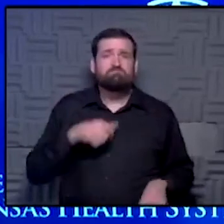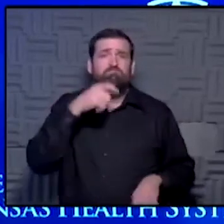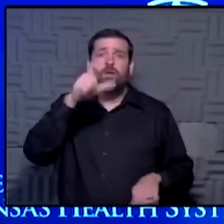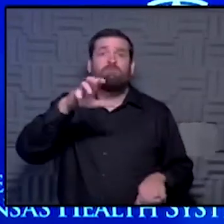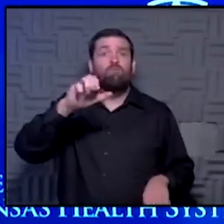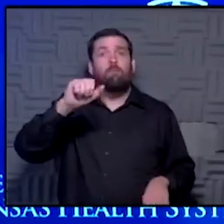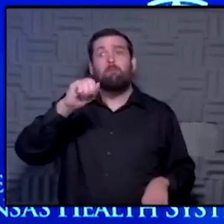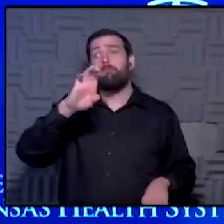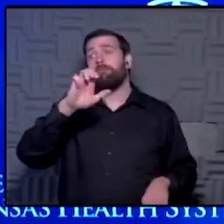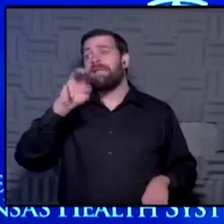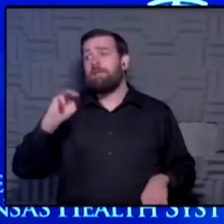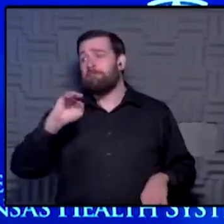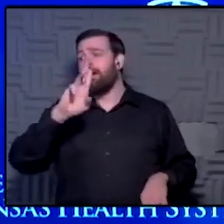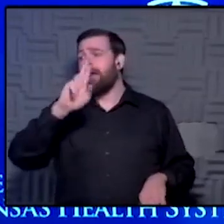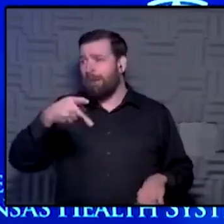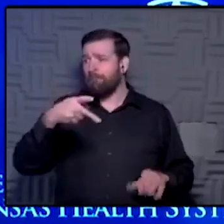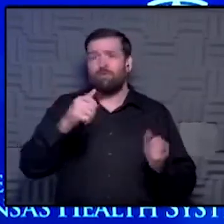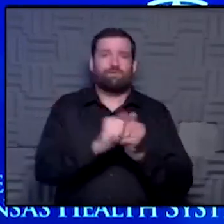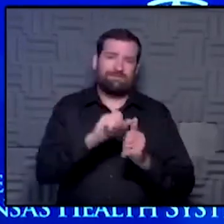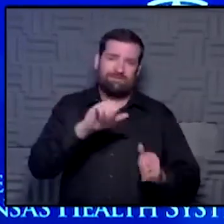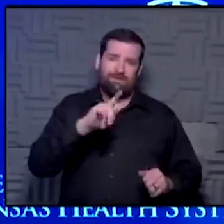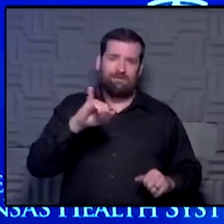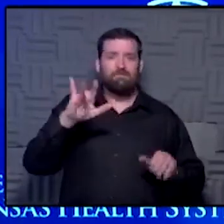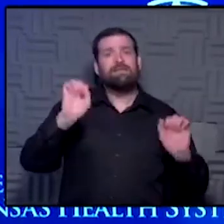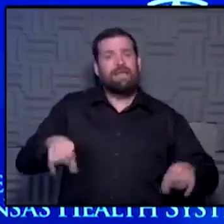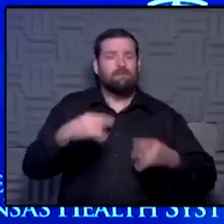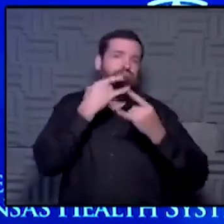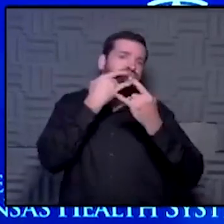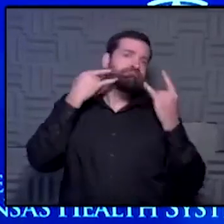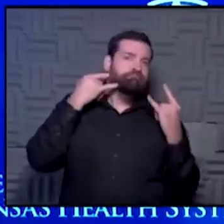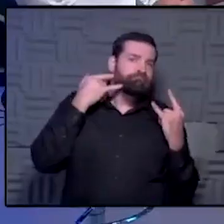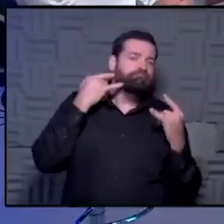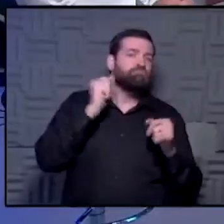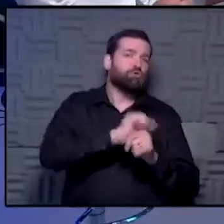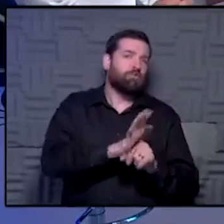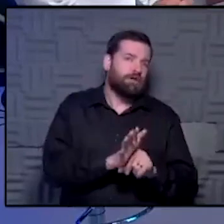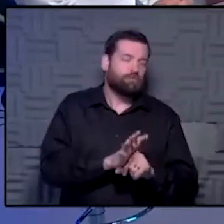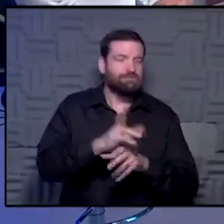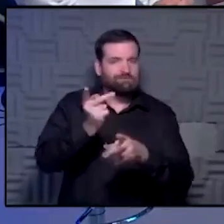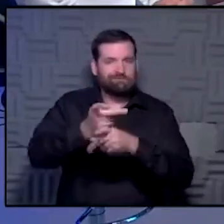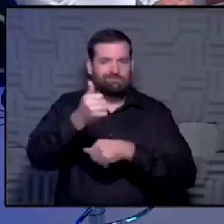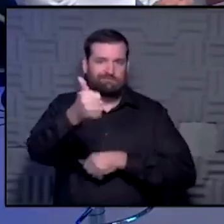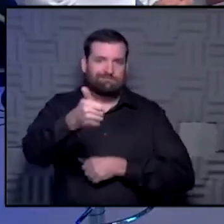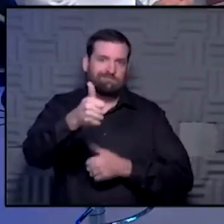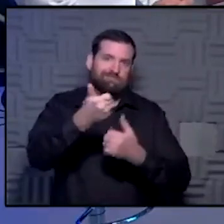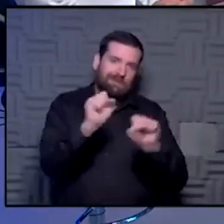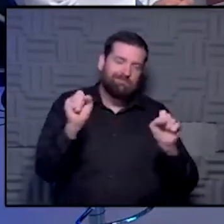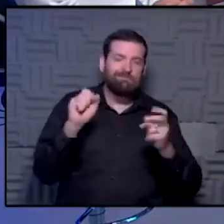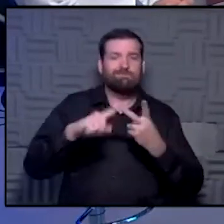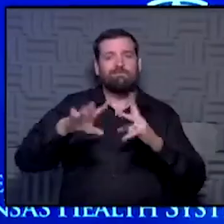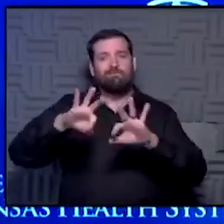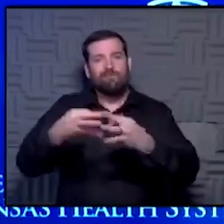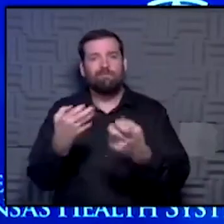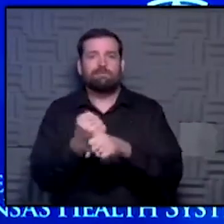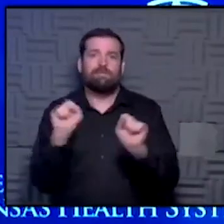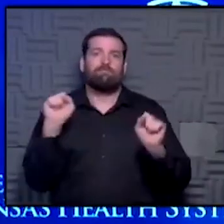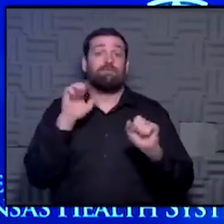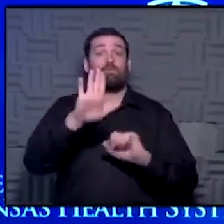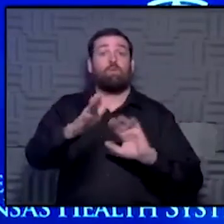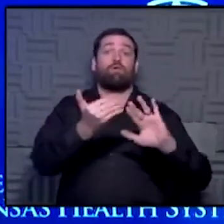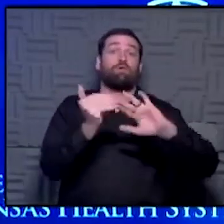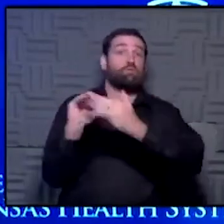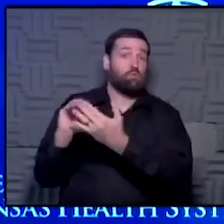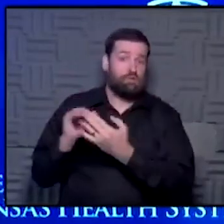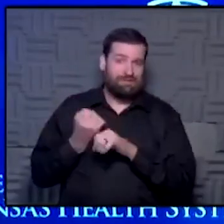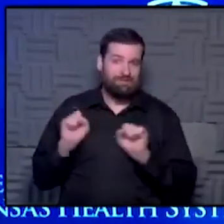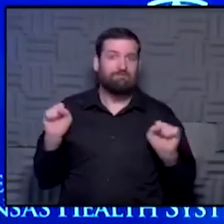up with Scotty, but you can put a mask over that dadgum coronavirus. Keep yourself safe. Keep your family safe. Keep your community